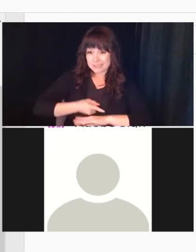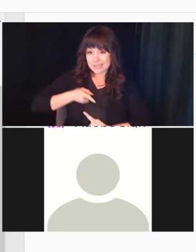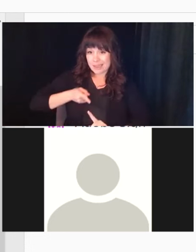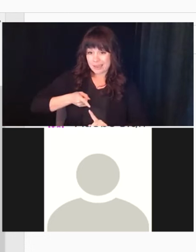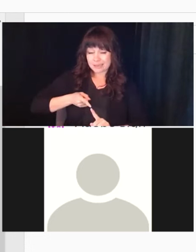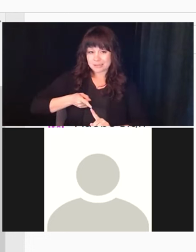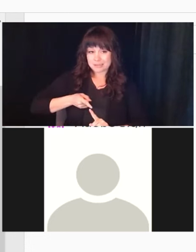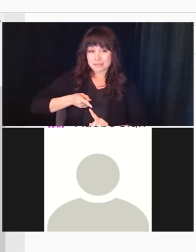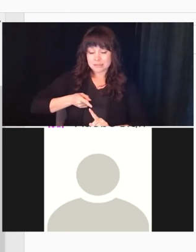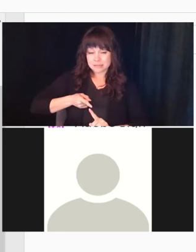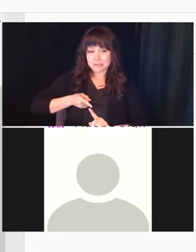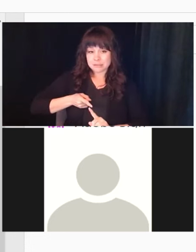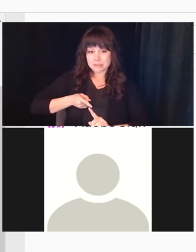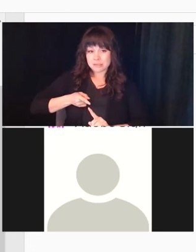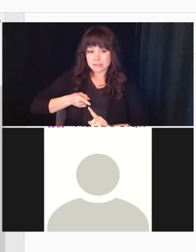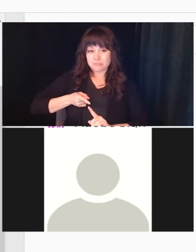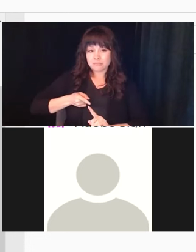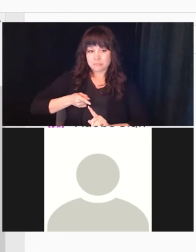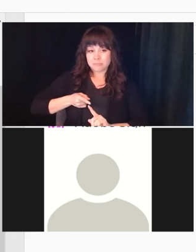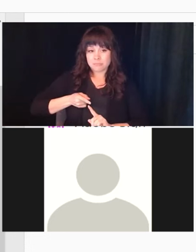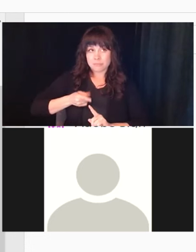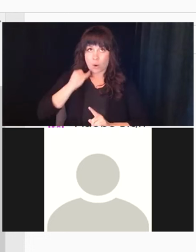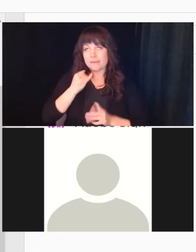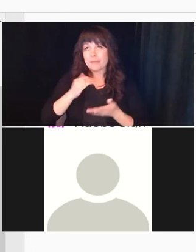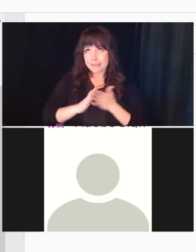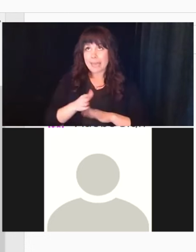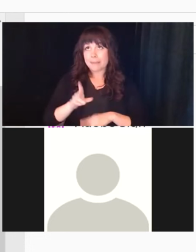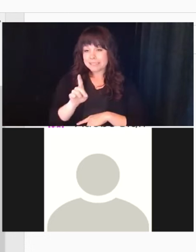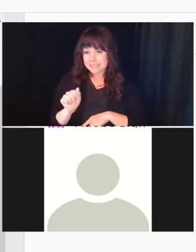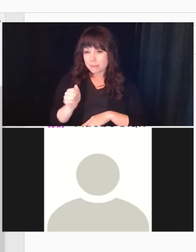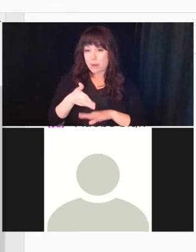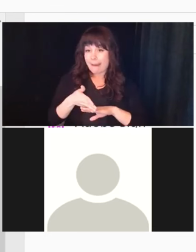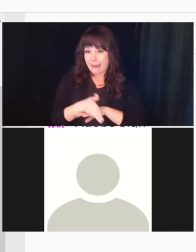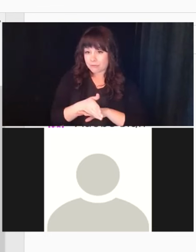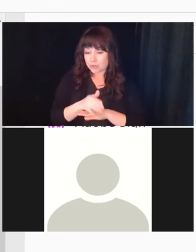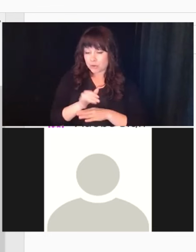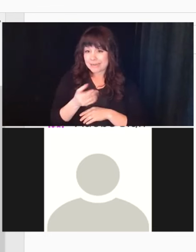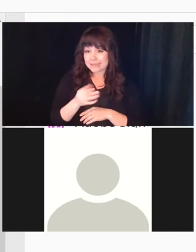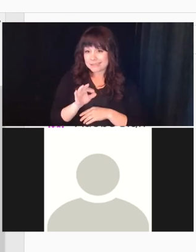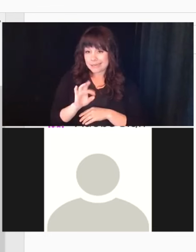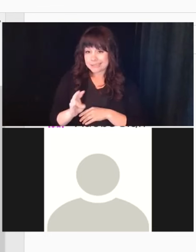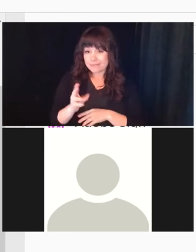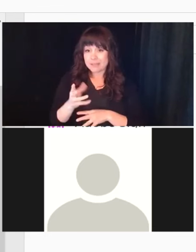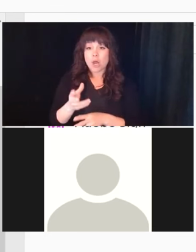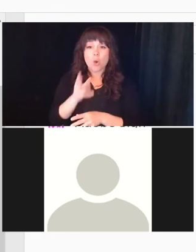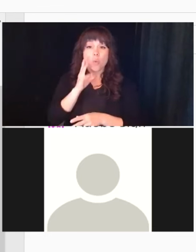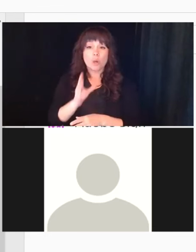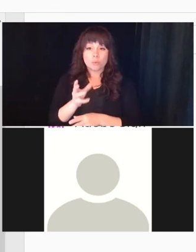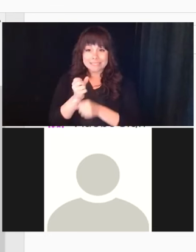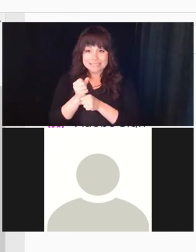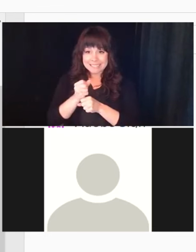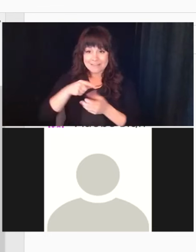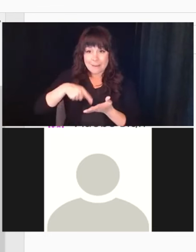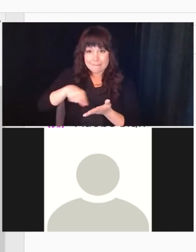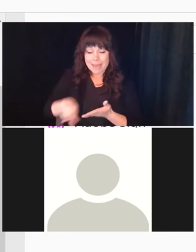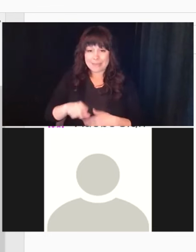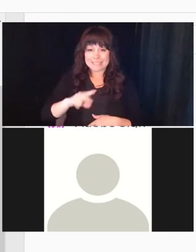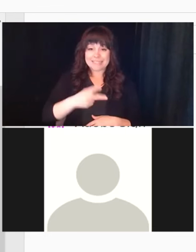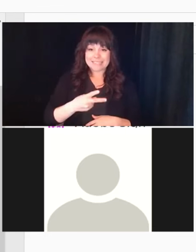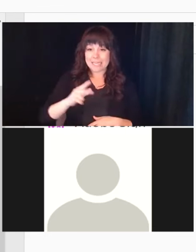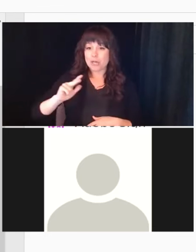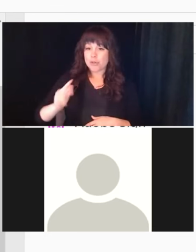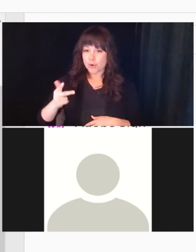get, became disabled after that date, are going to get their payments on either the second, third, or fourth Wednesday of the month. And